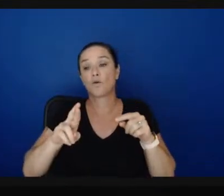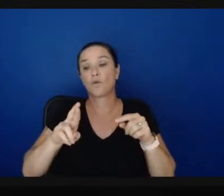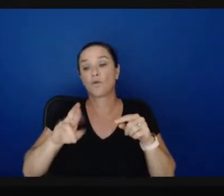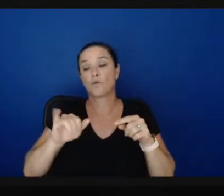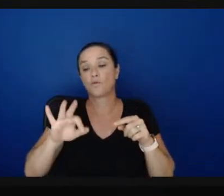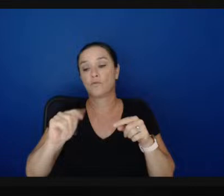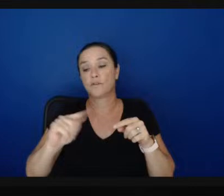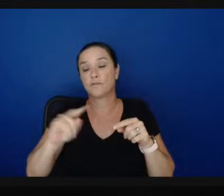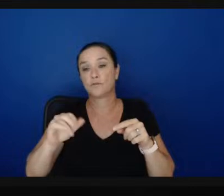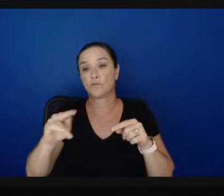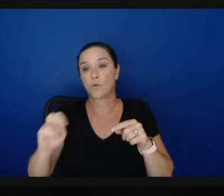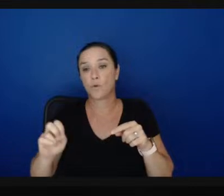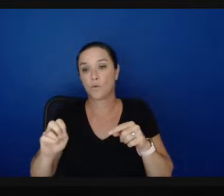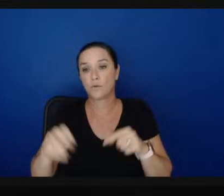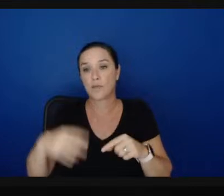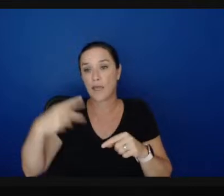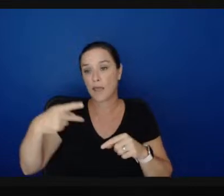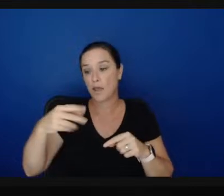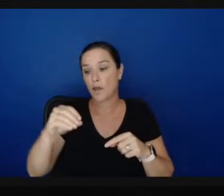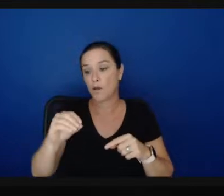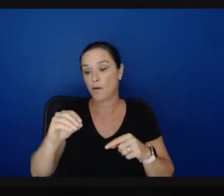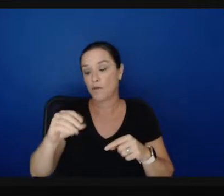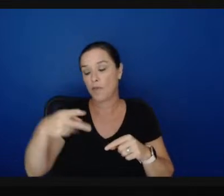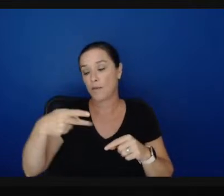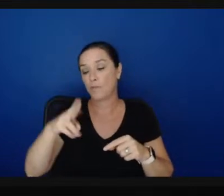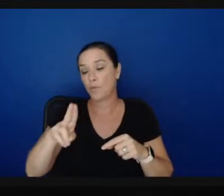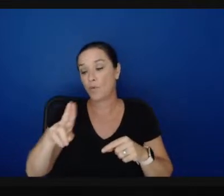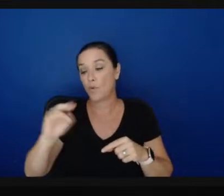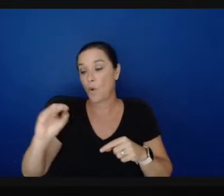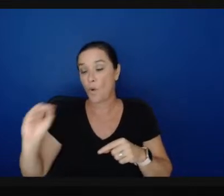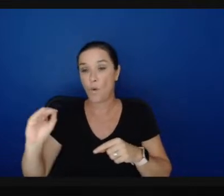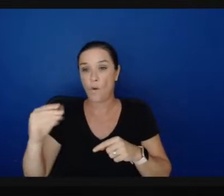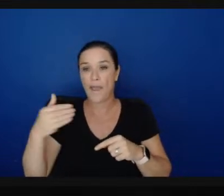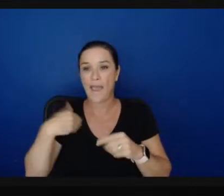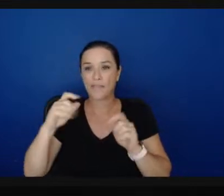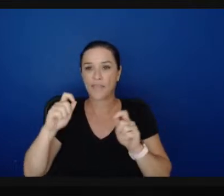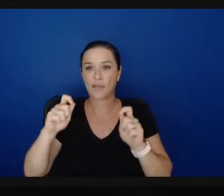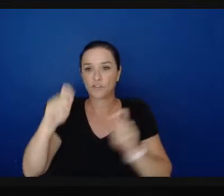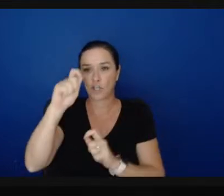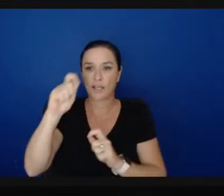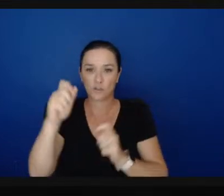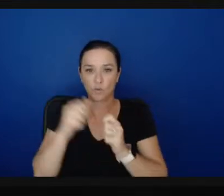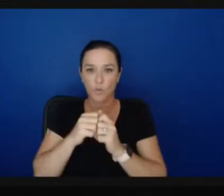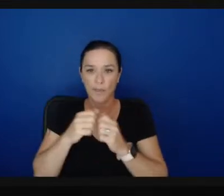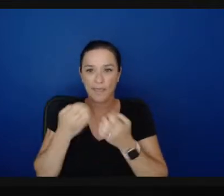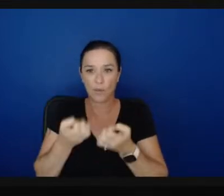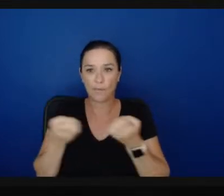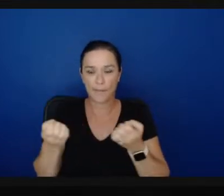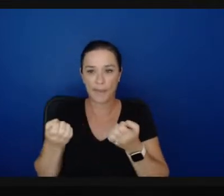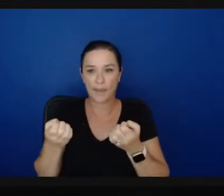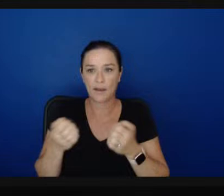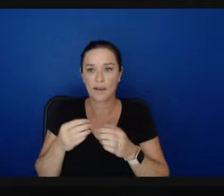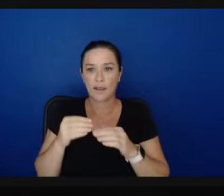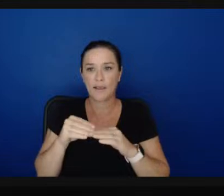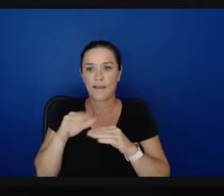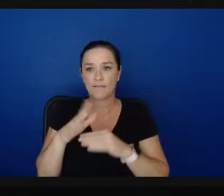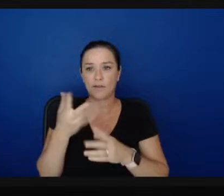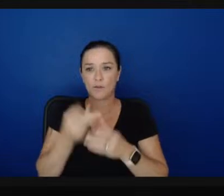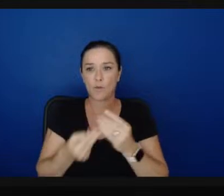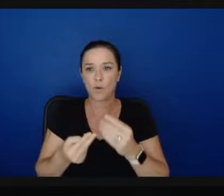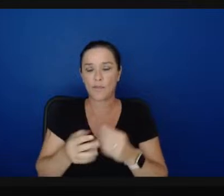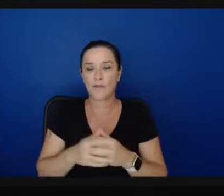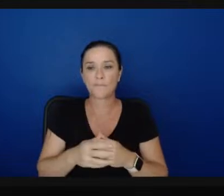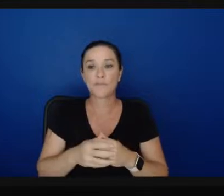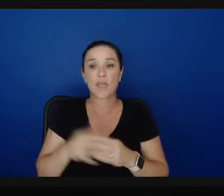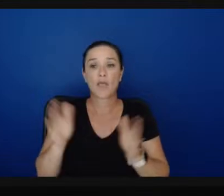offset from that earthquake as well, the big one, the south flank one, affecting both components. The smaller earthquake didn't shake it nearly